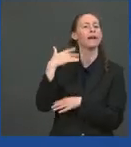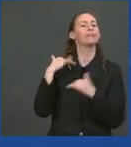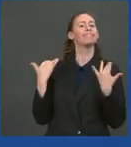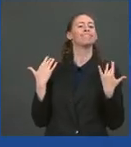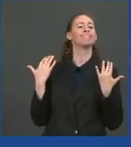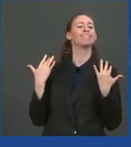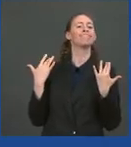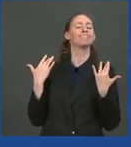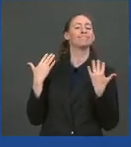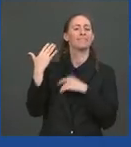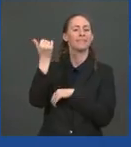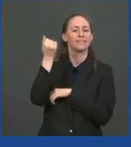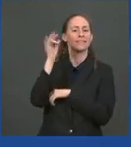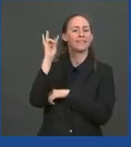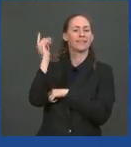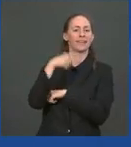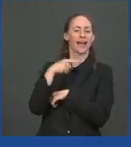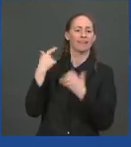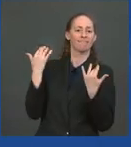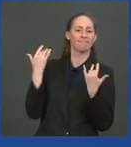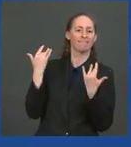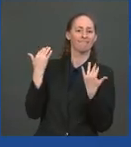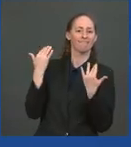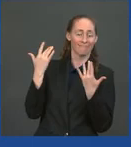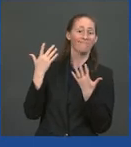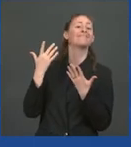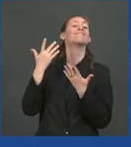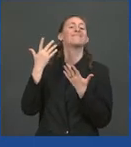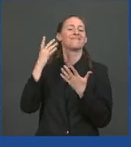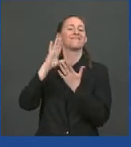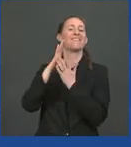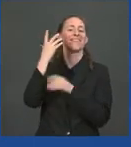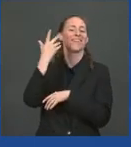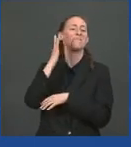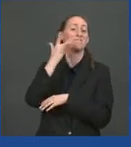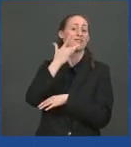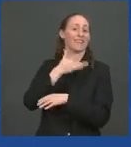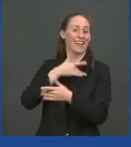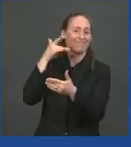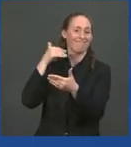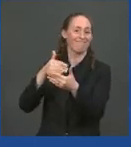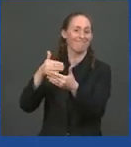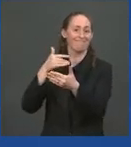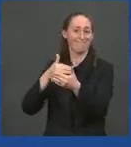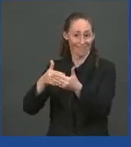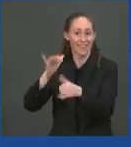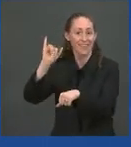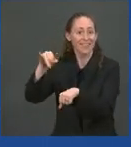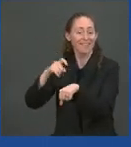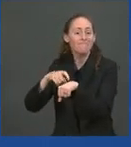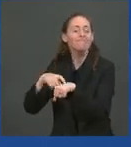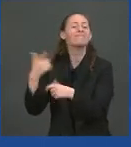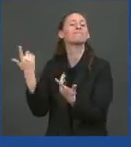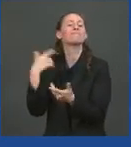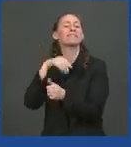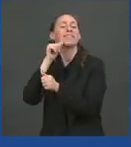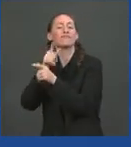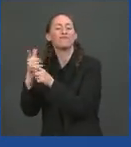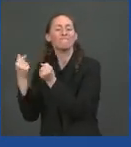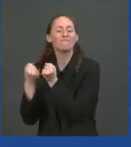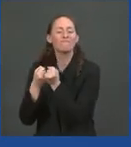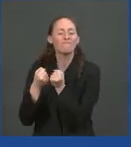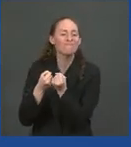sister managed my campaign, and my brother raised the money. He was 25. My sister she used to be 3 years younger. She's now 20 years